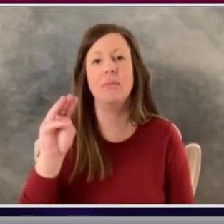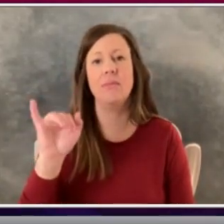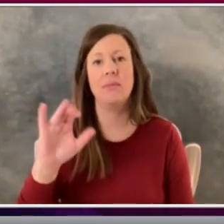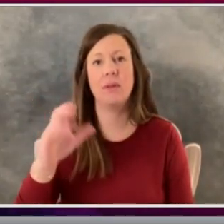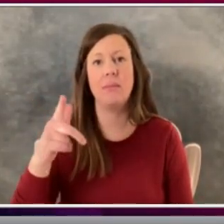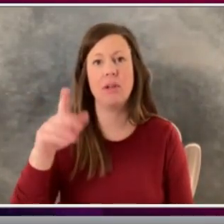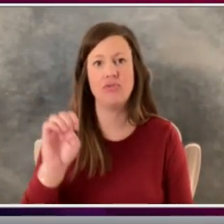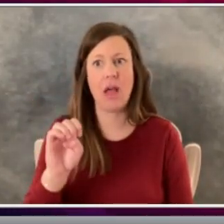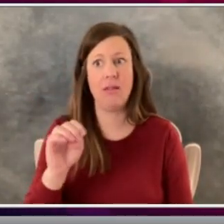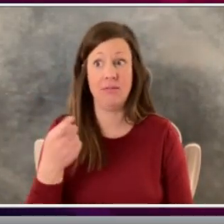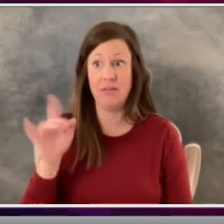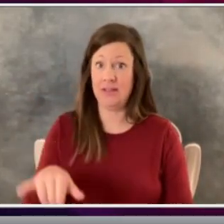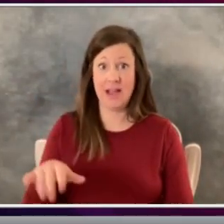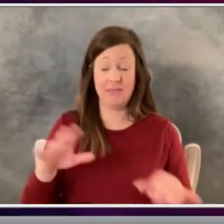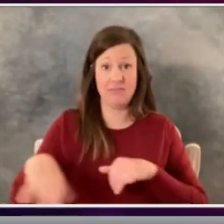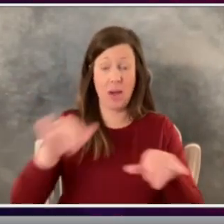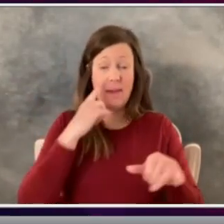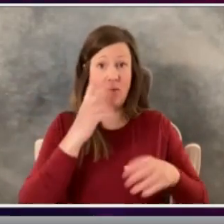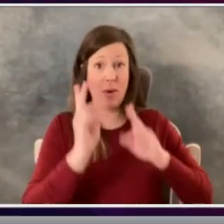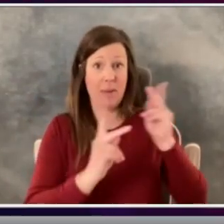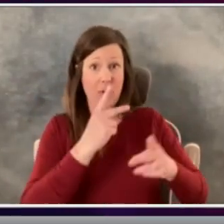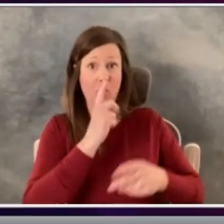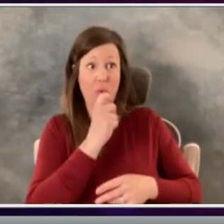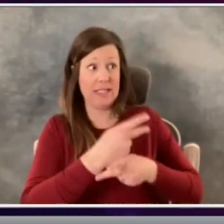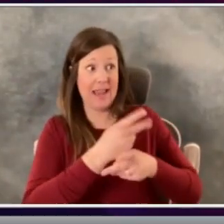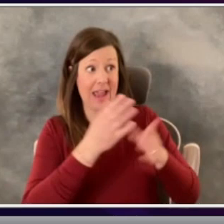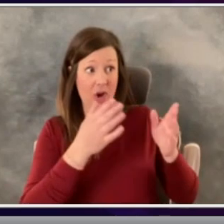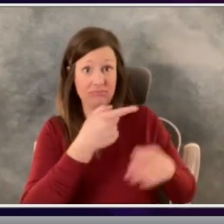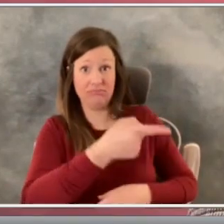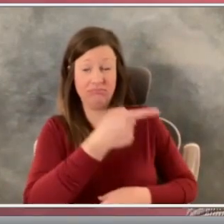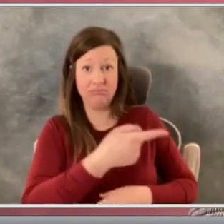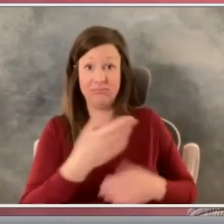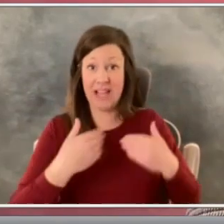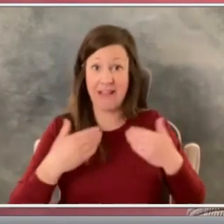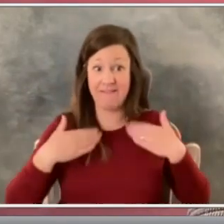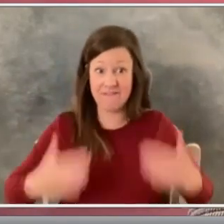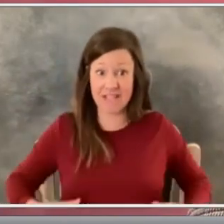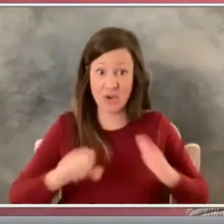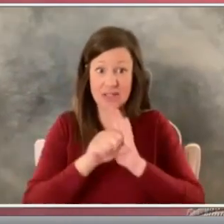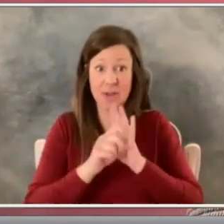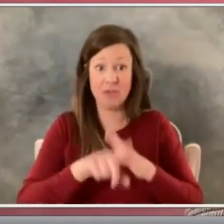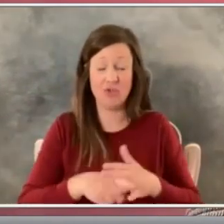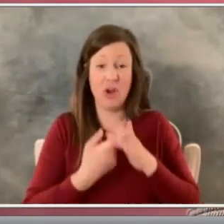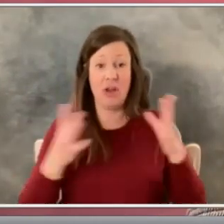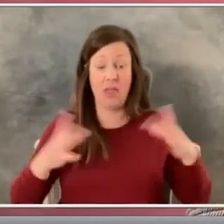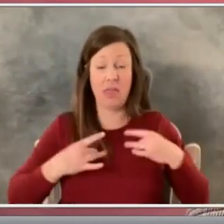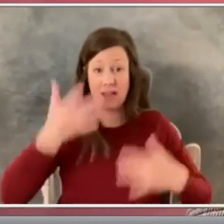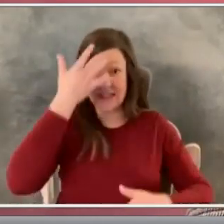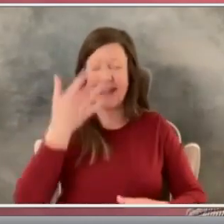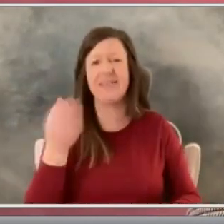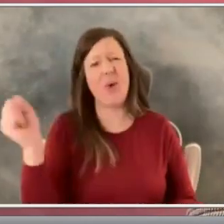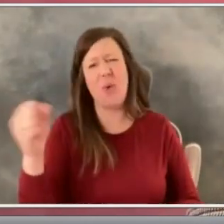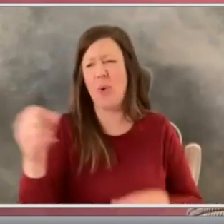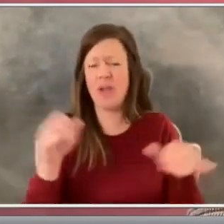manifesting physical symptoms and getting sick themselves? Oh, very, very common. Very, very common. And